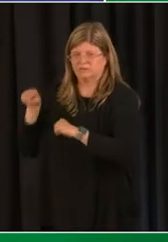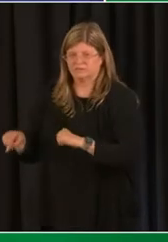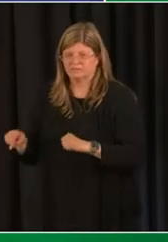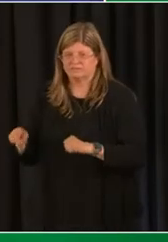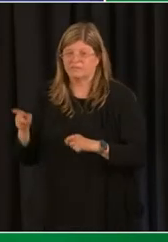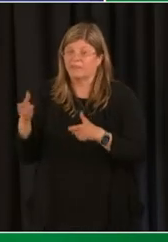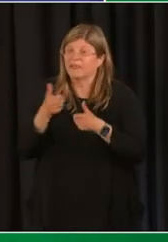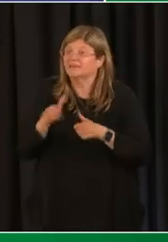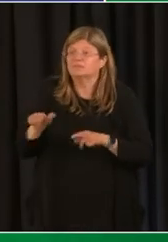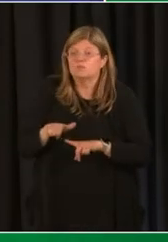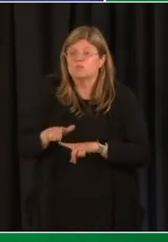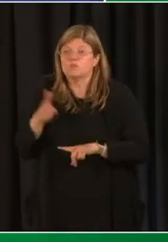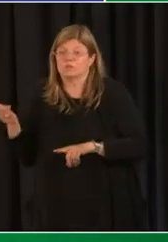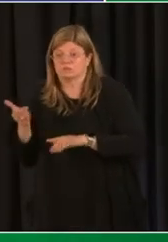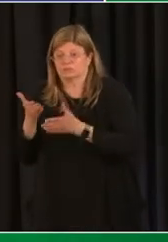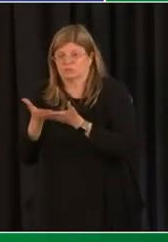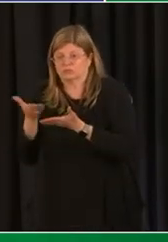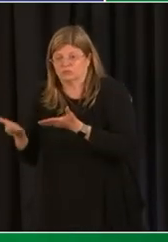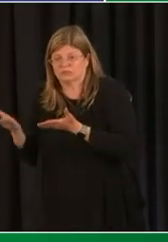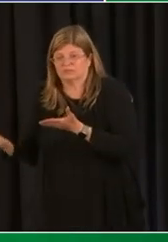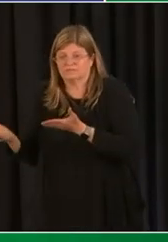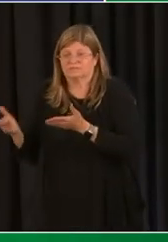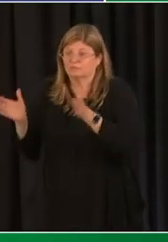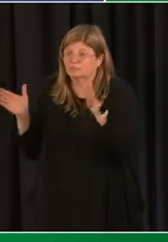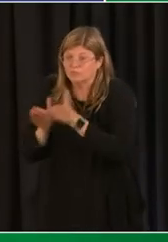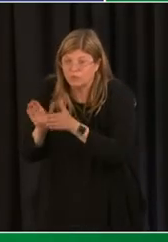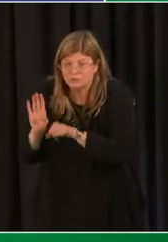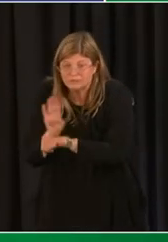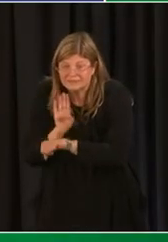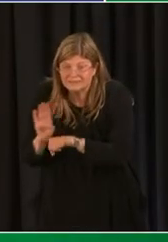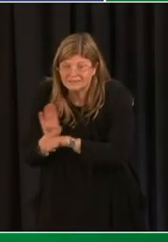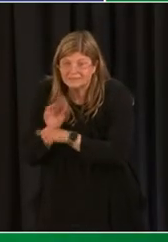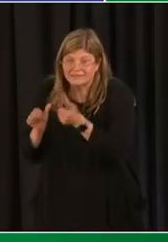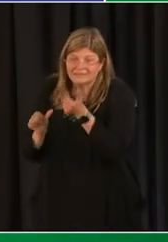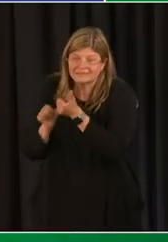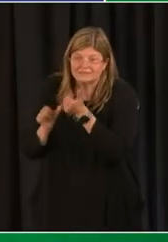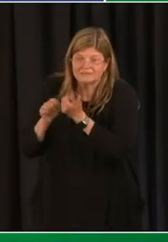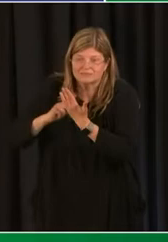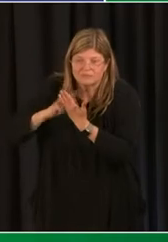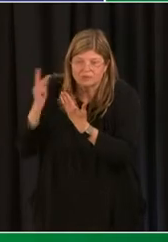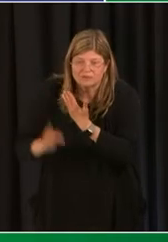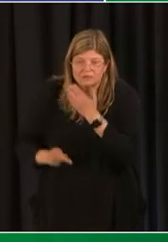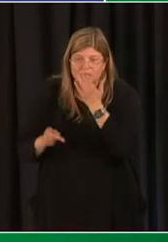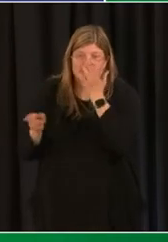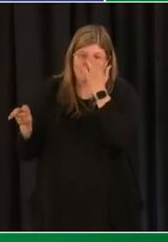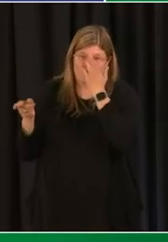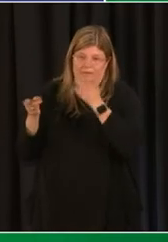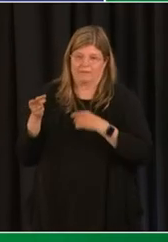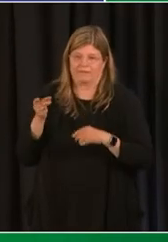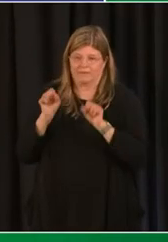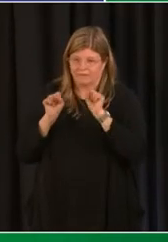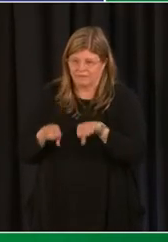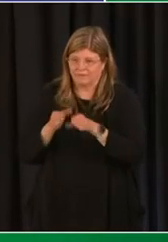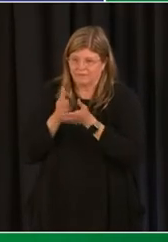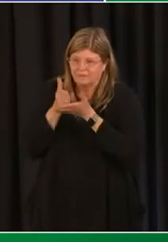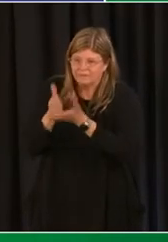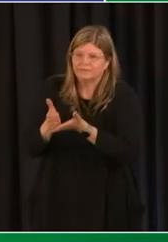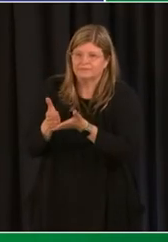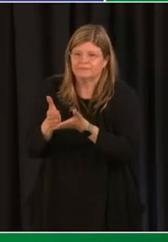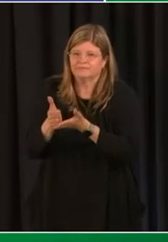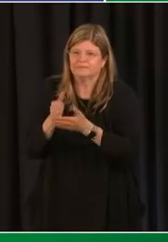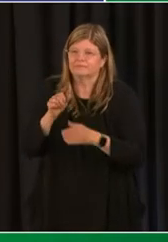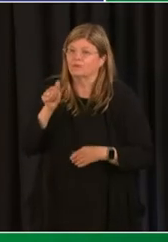additional resources either through some of our small business assistance programs to potentially help